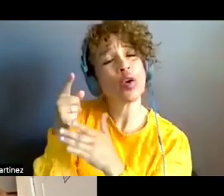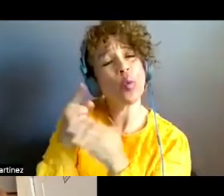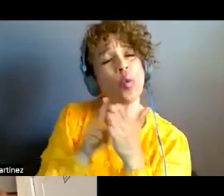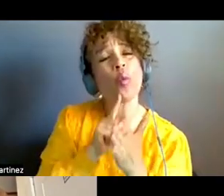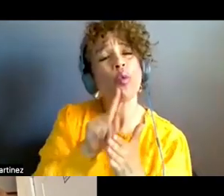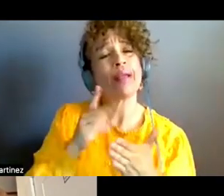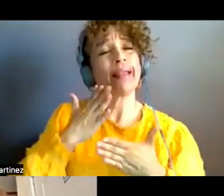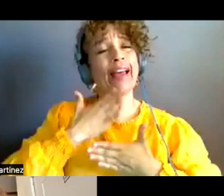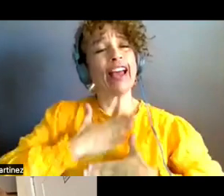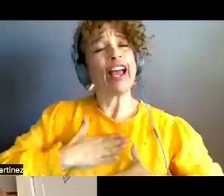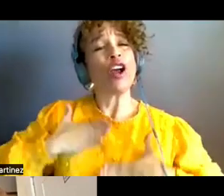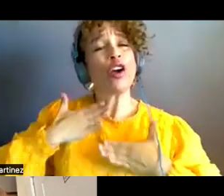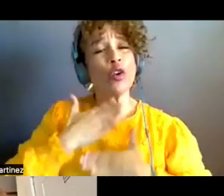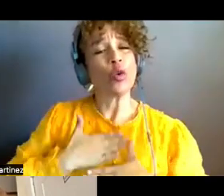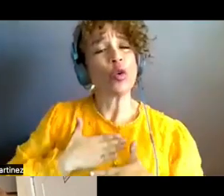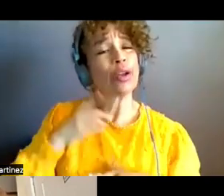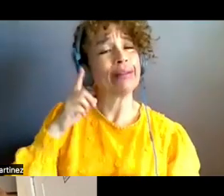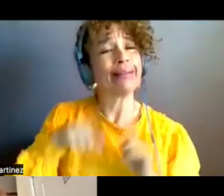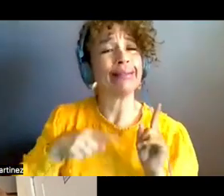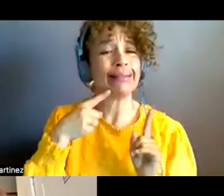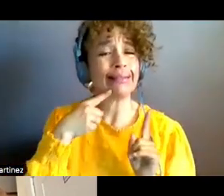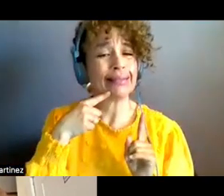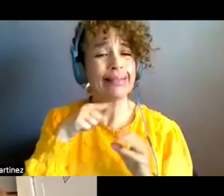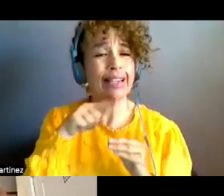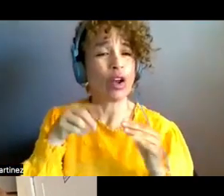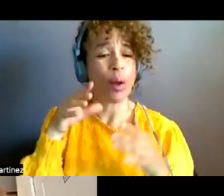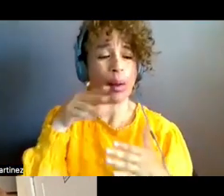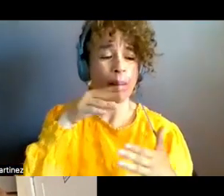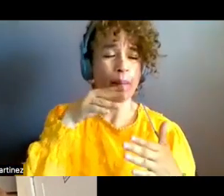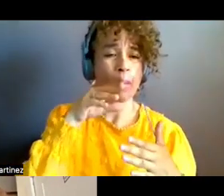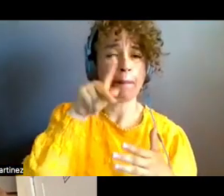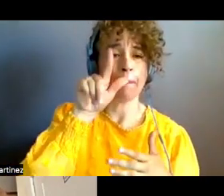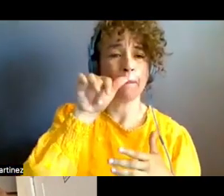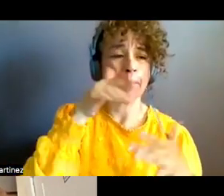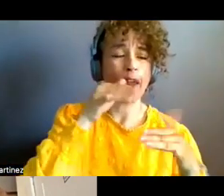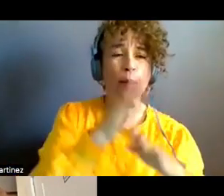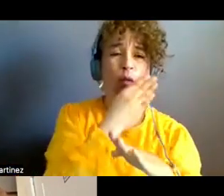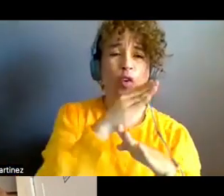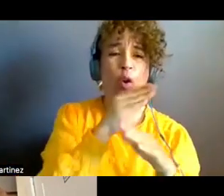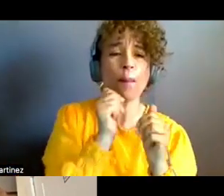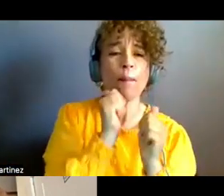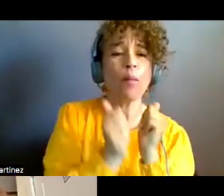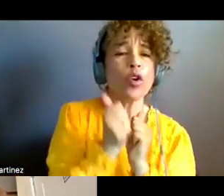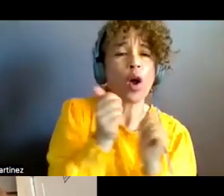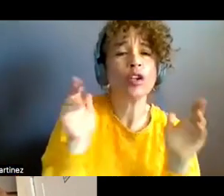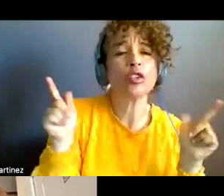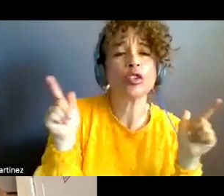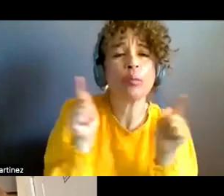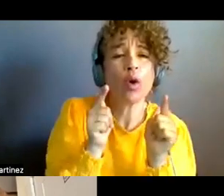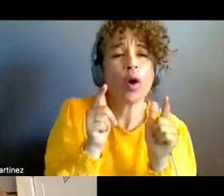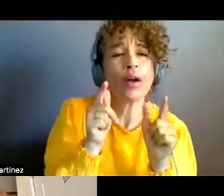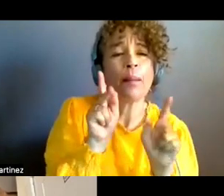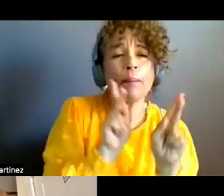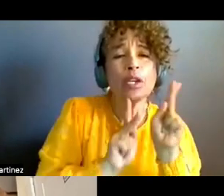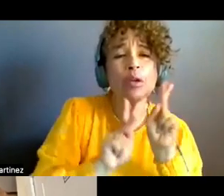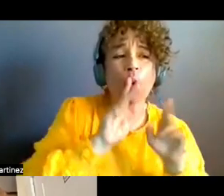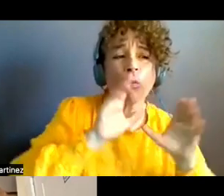enjoy. You can also say that about playing, of course. It's just with a much smaller amount of people,